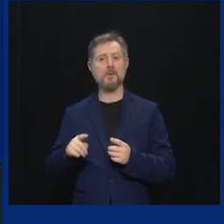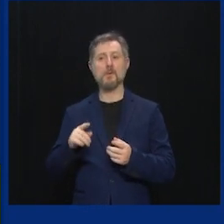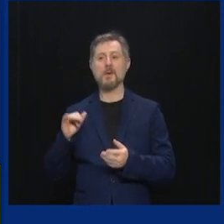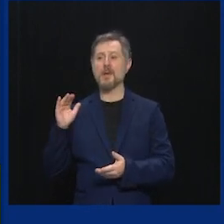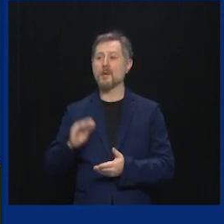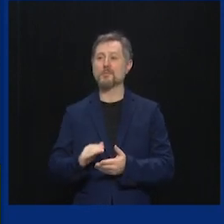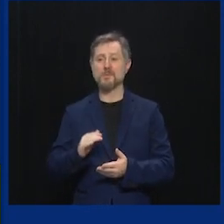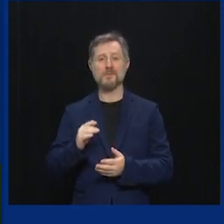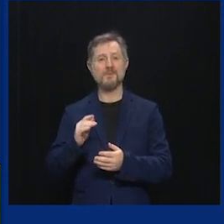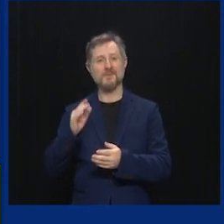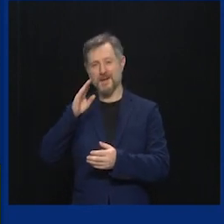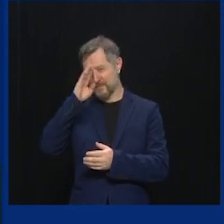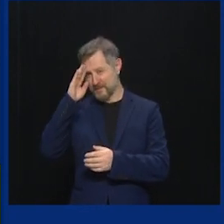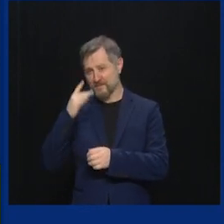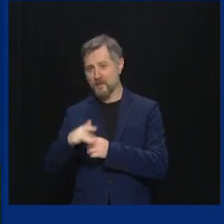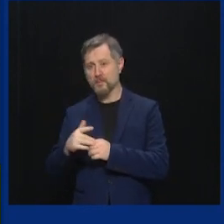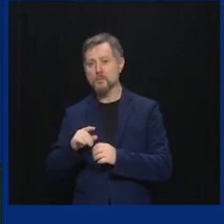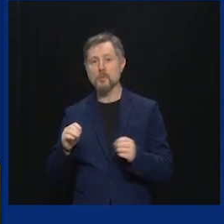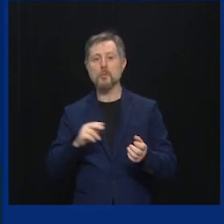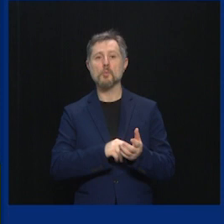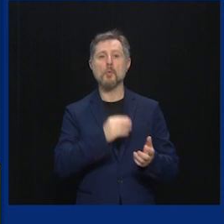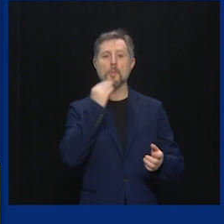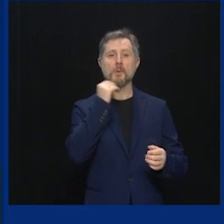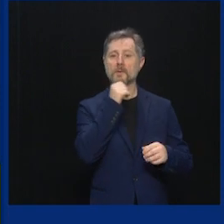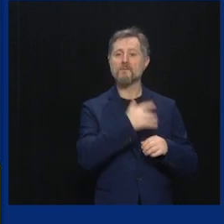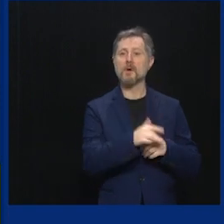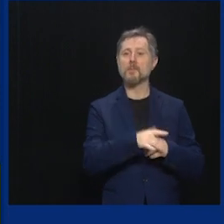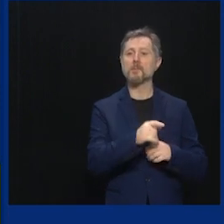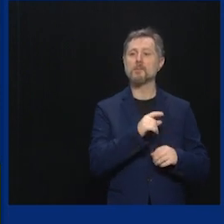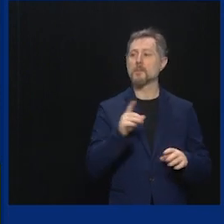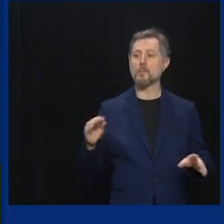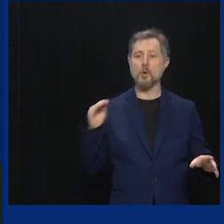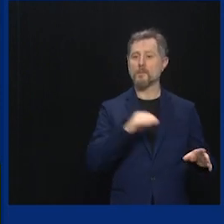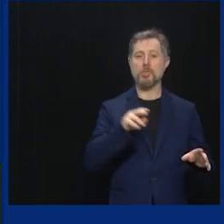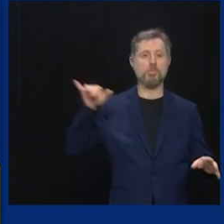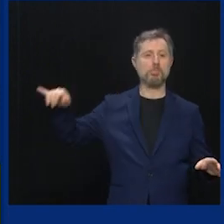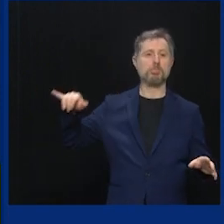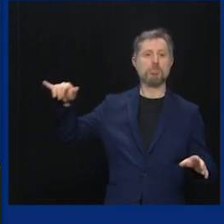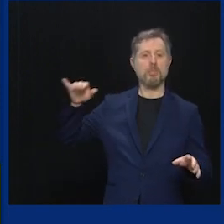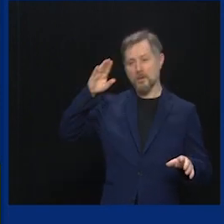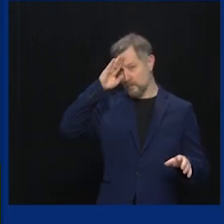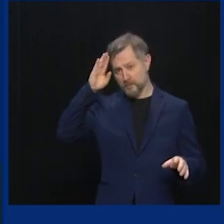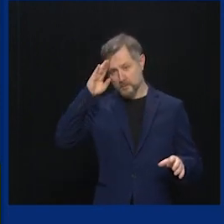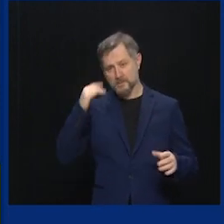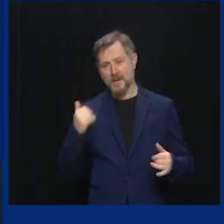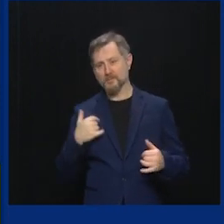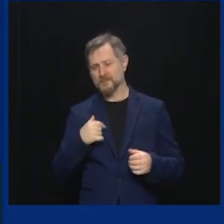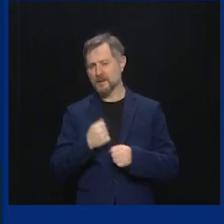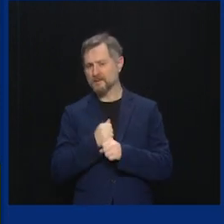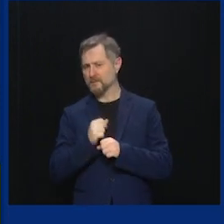them. But they don't have a nursing home to let them go to. So my question is, okay, how do we get more help on the